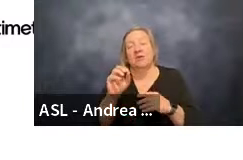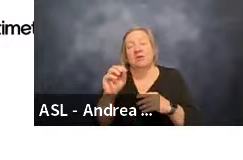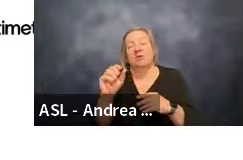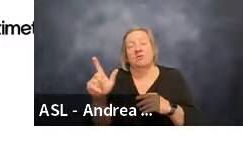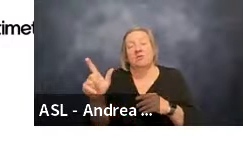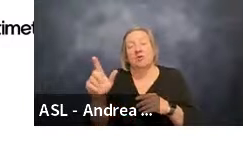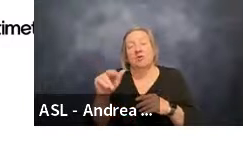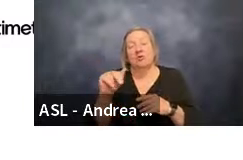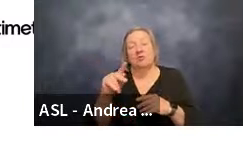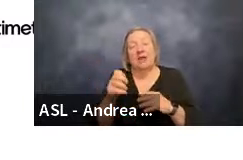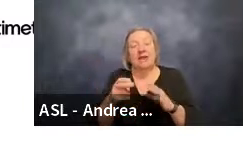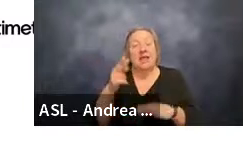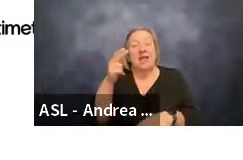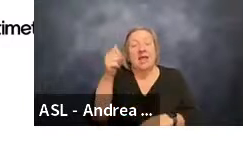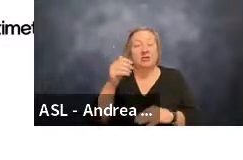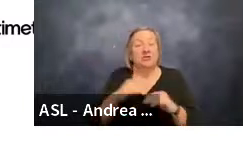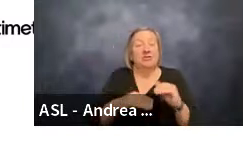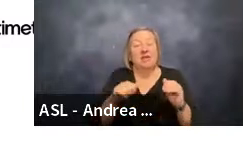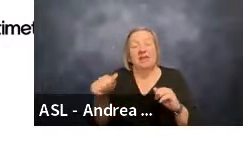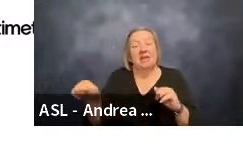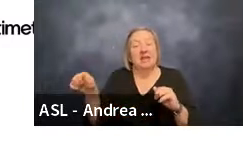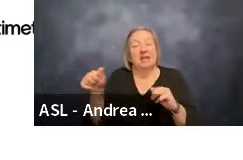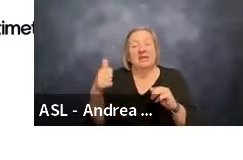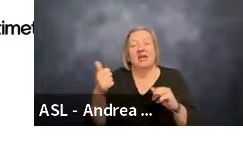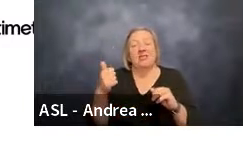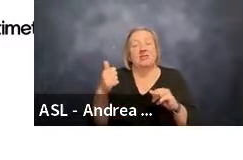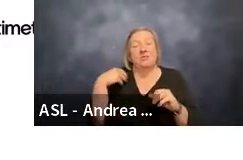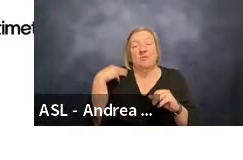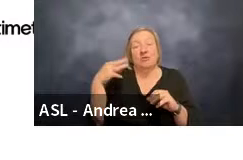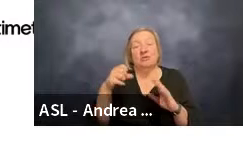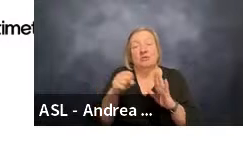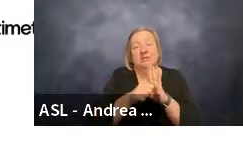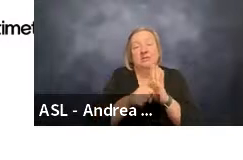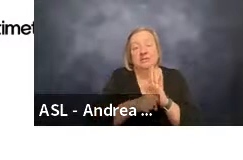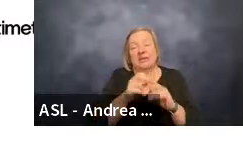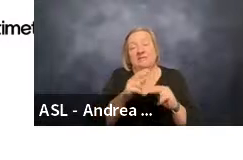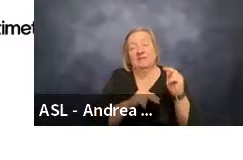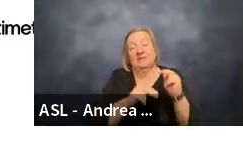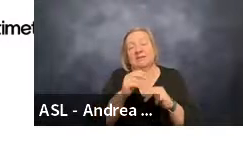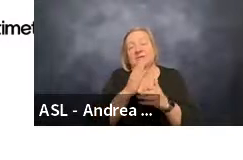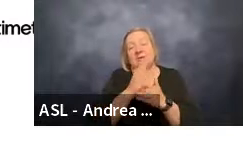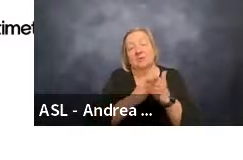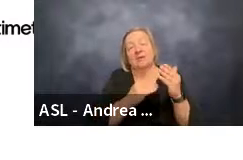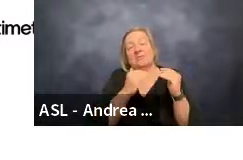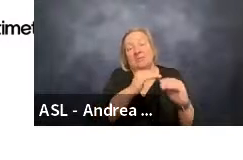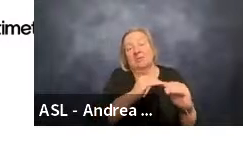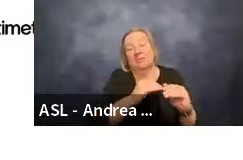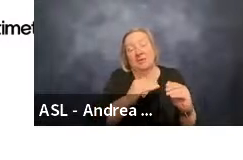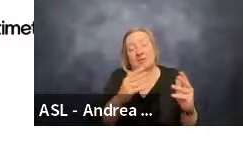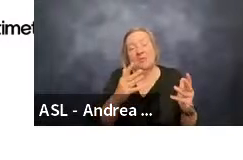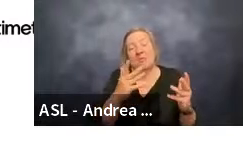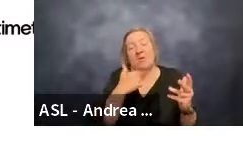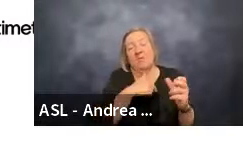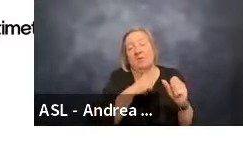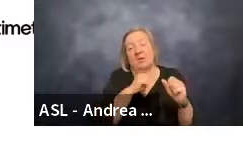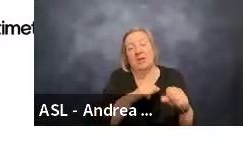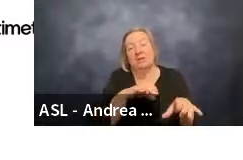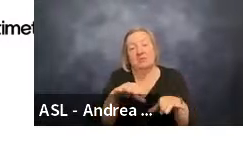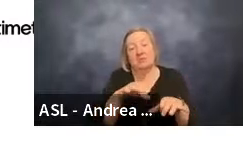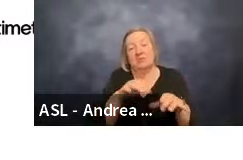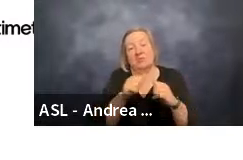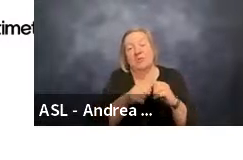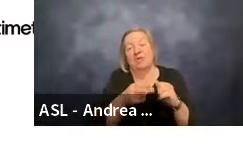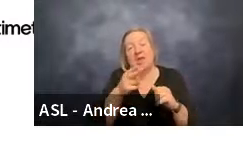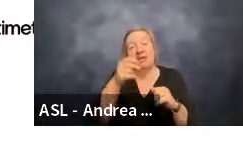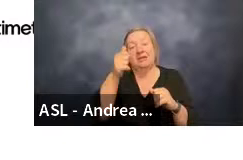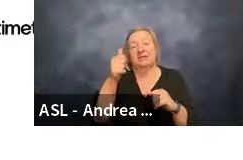toll rates on our in Washington State facilities. So there is some limitations on where we can go with the